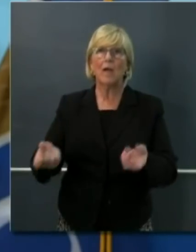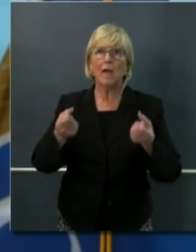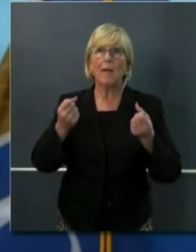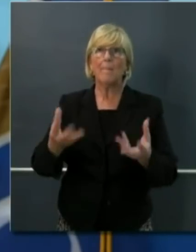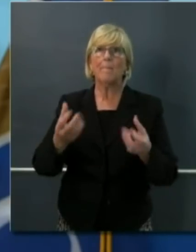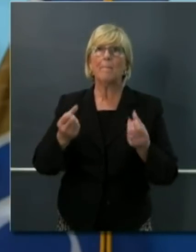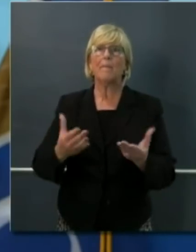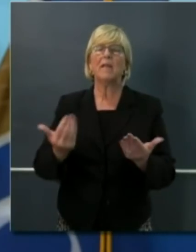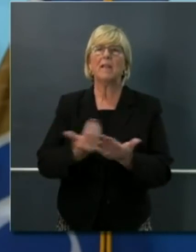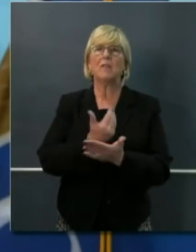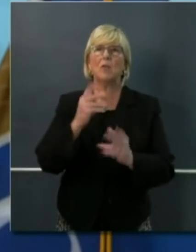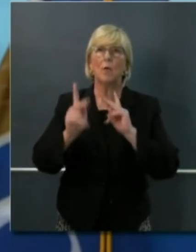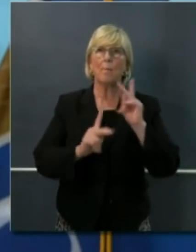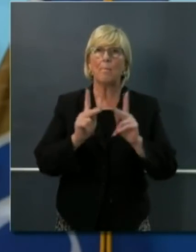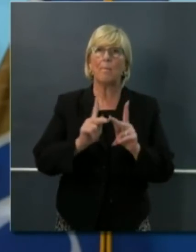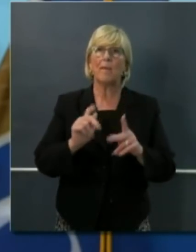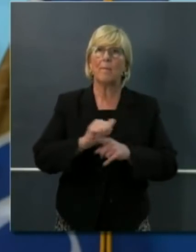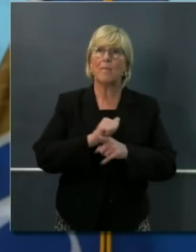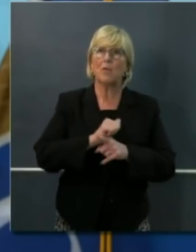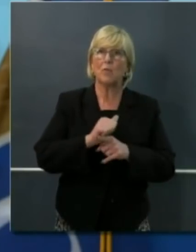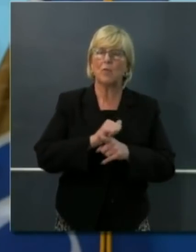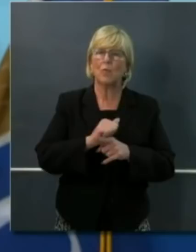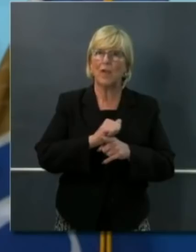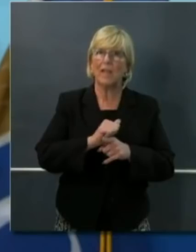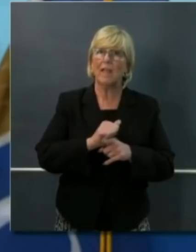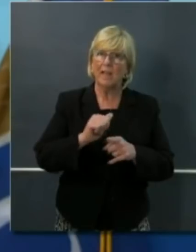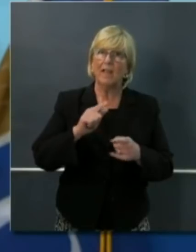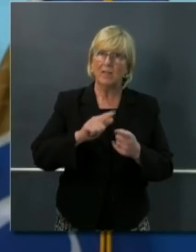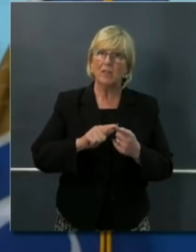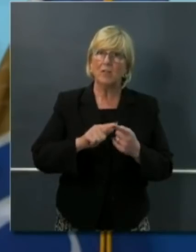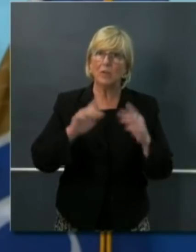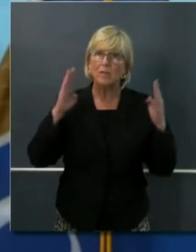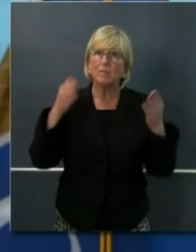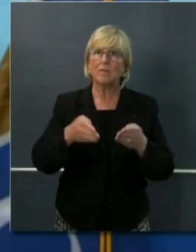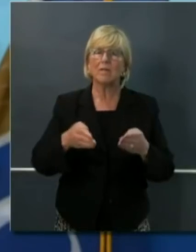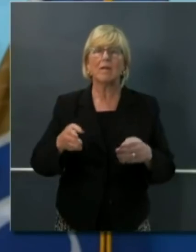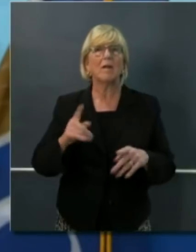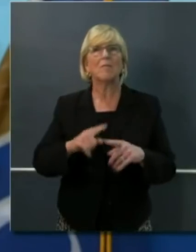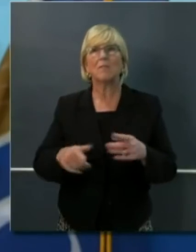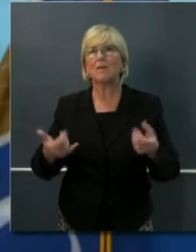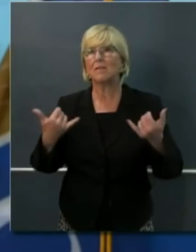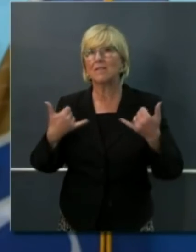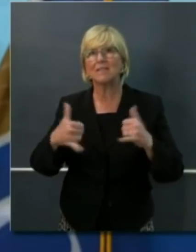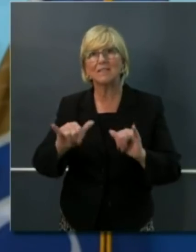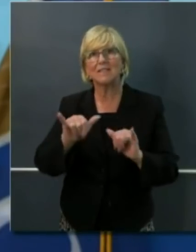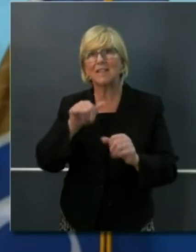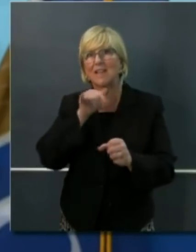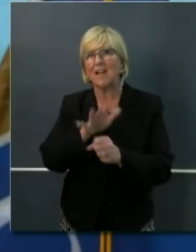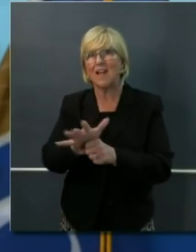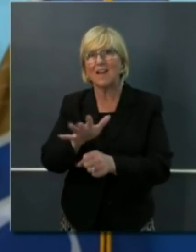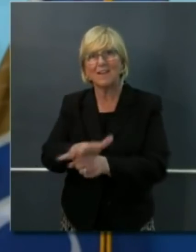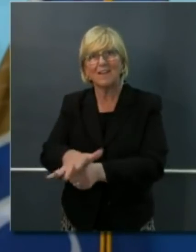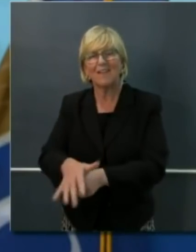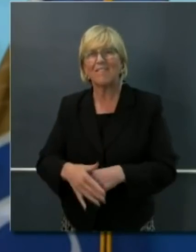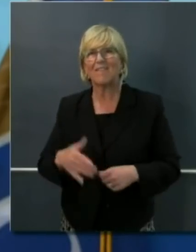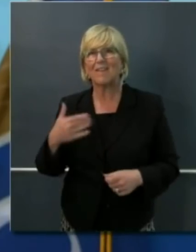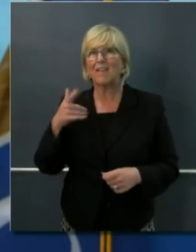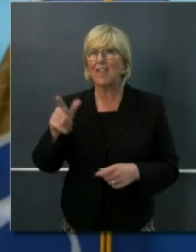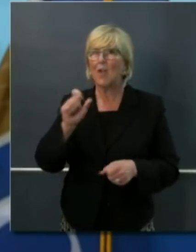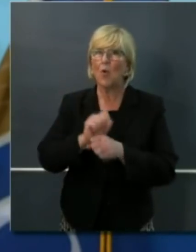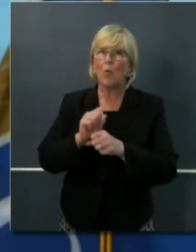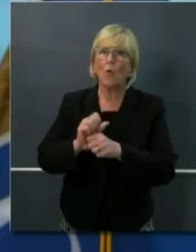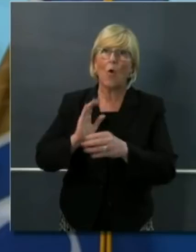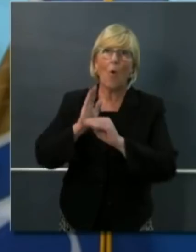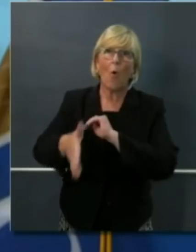retrained workforce to supplement it, that there's still some gaps. And no, Julie Sue and her team, they're fabulous. They're working overtime to make